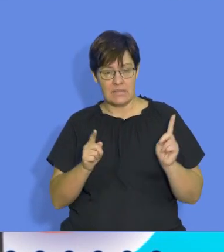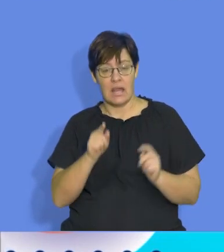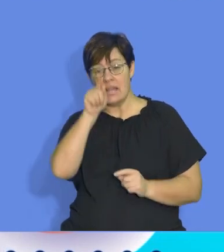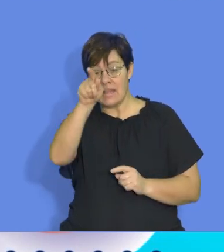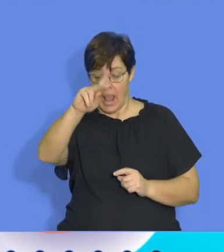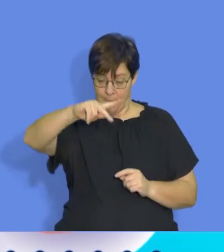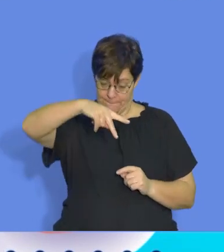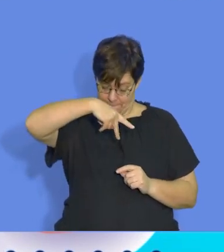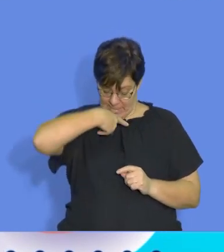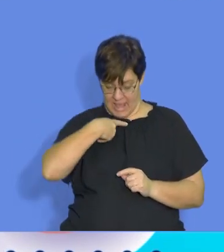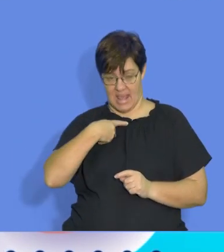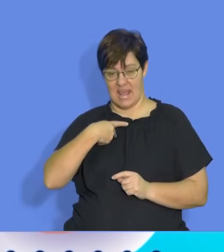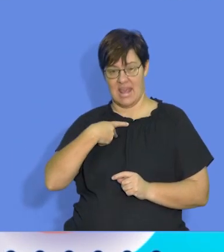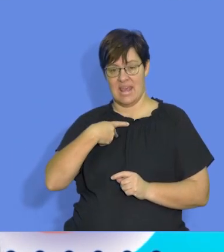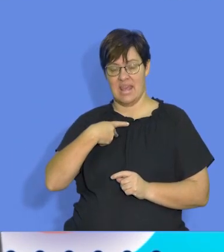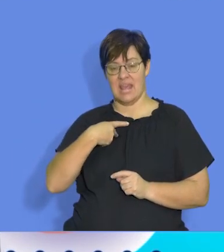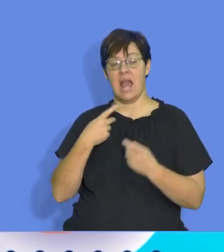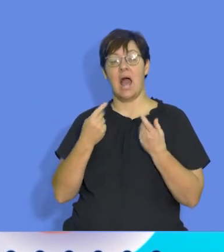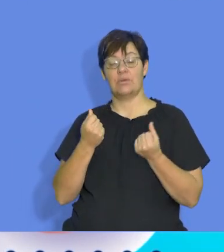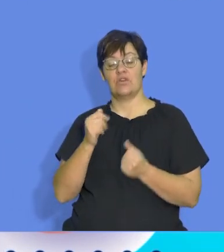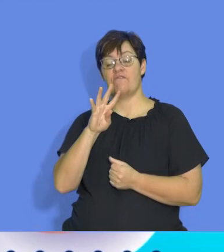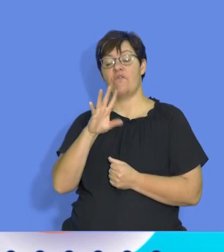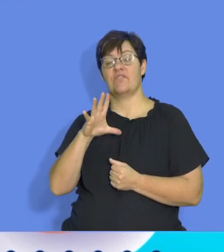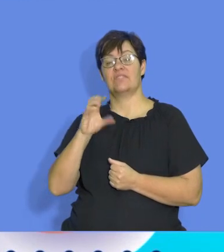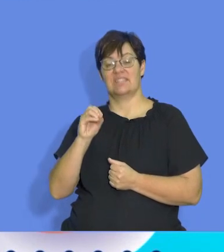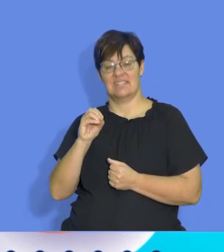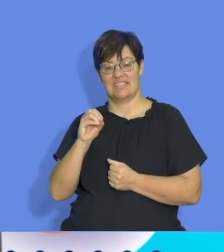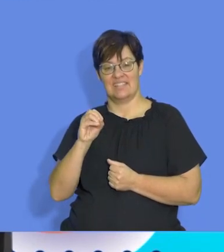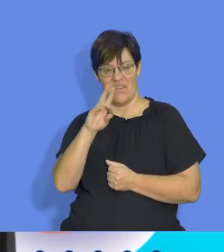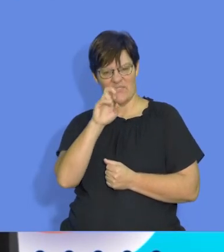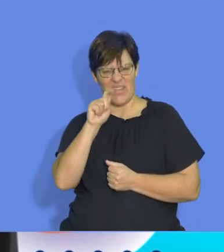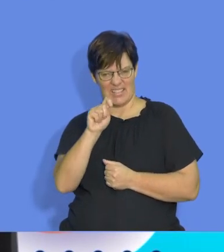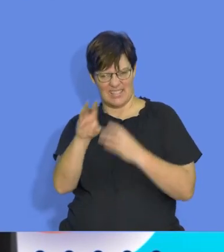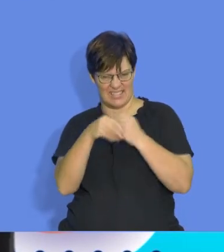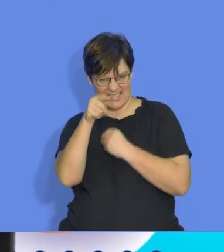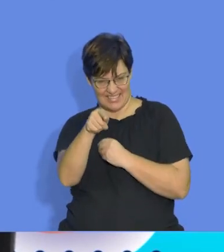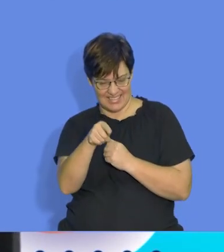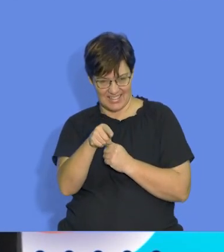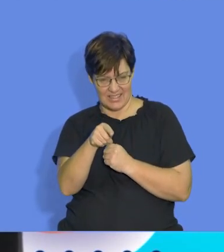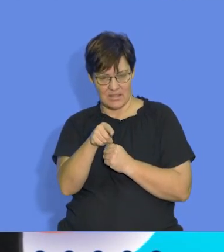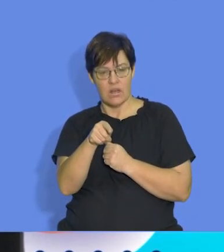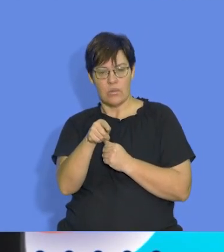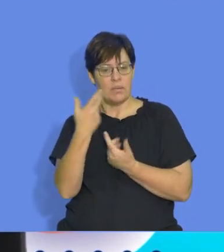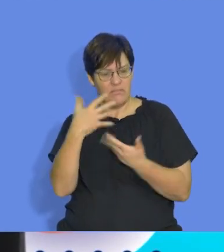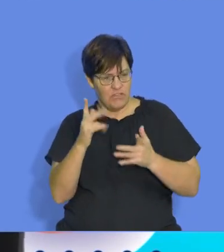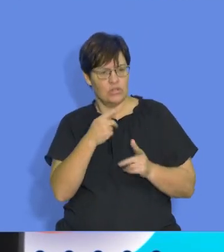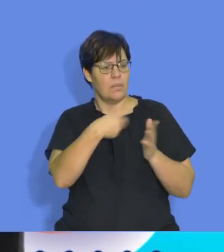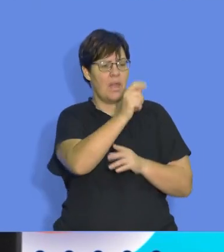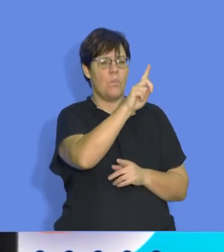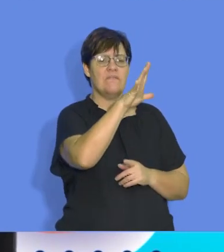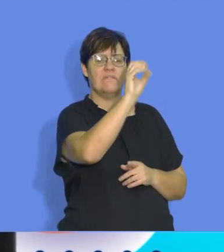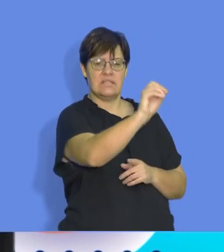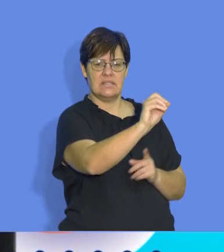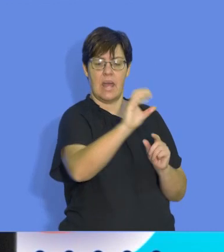user now paid you the amount of 450 Rand, which was the VAT on the 3,000. So clearly you can see you've